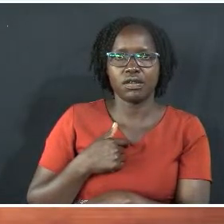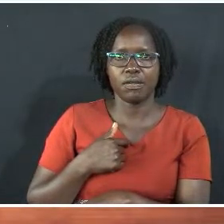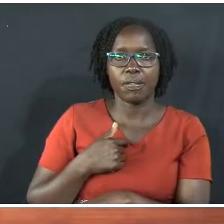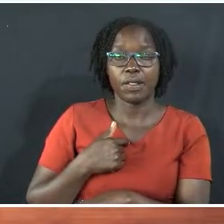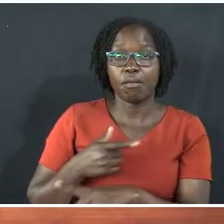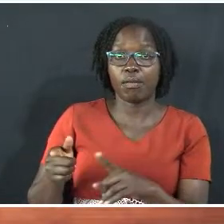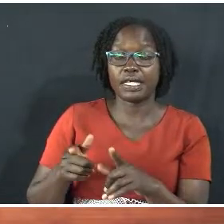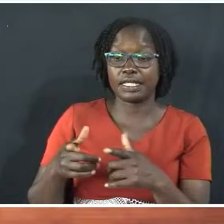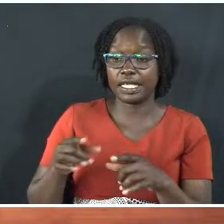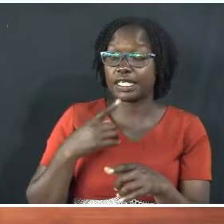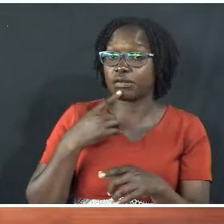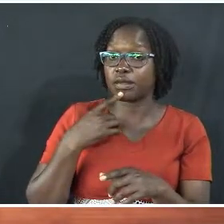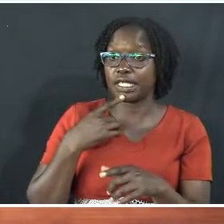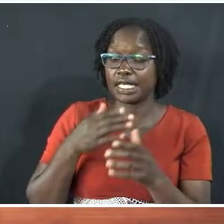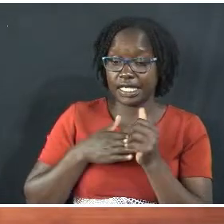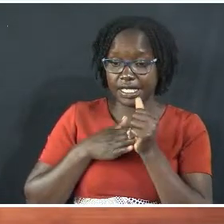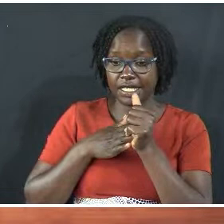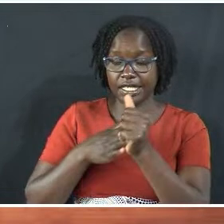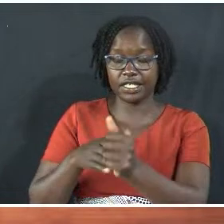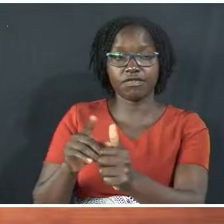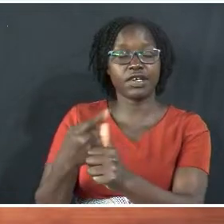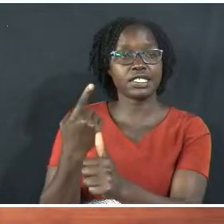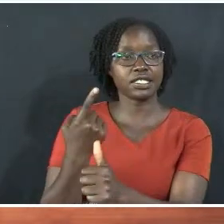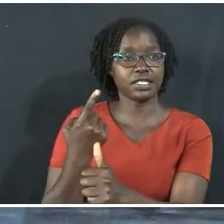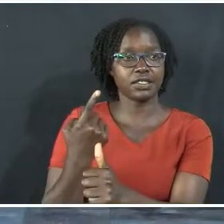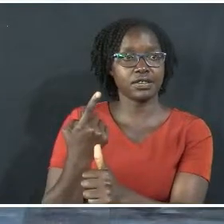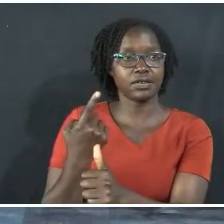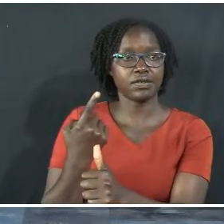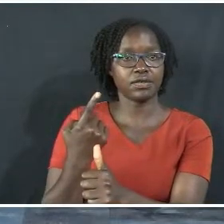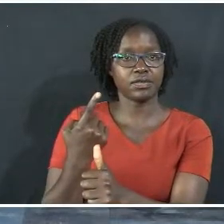But let me take the lead."